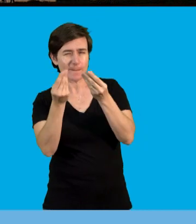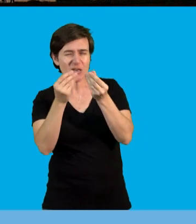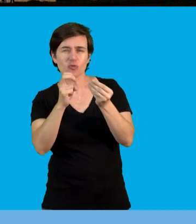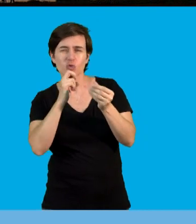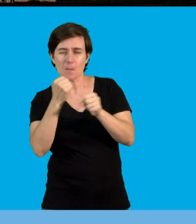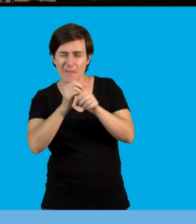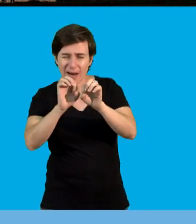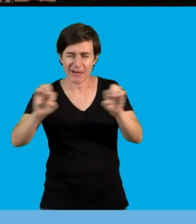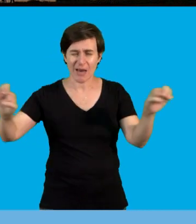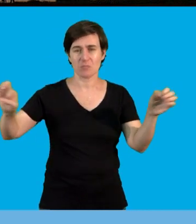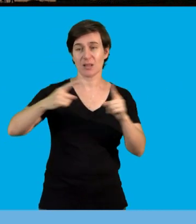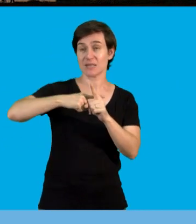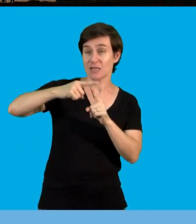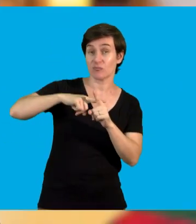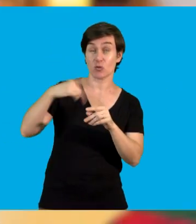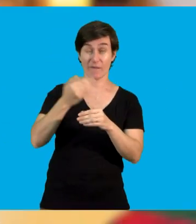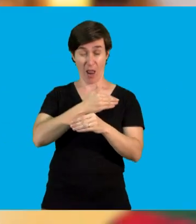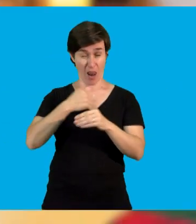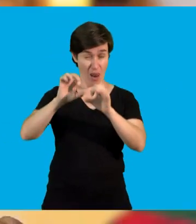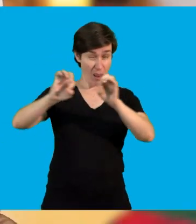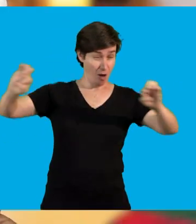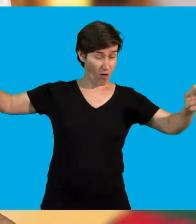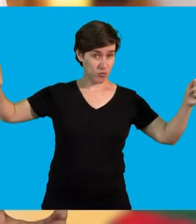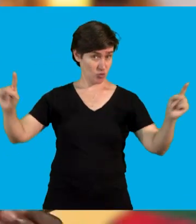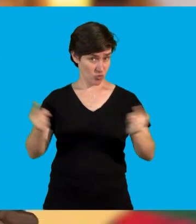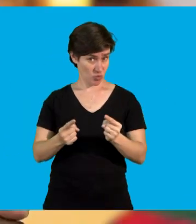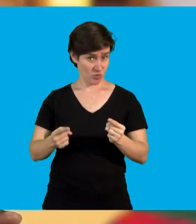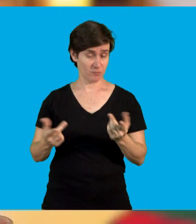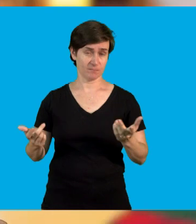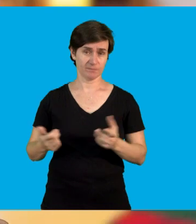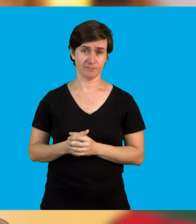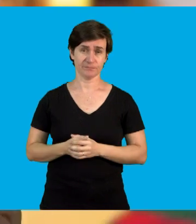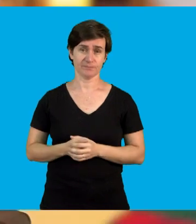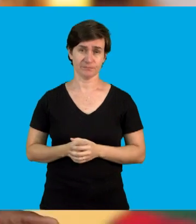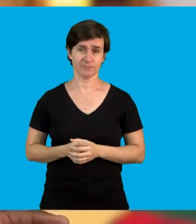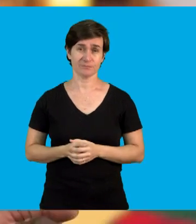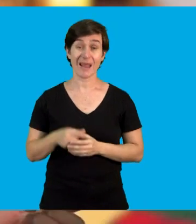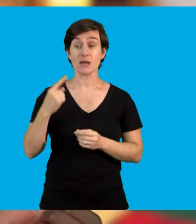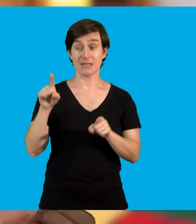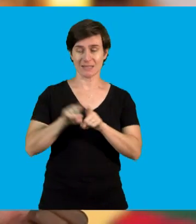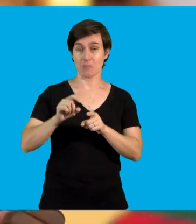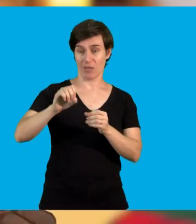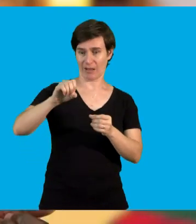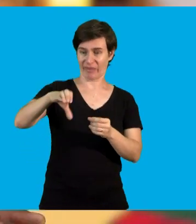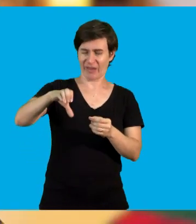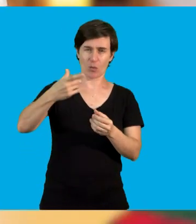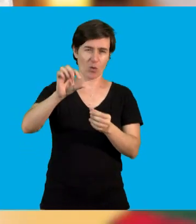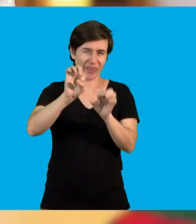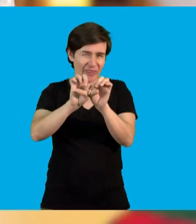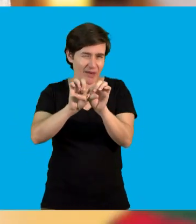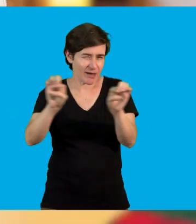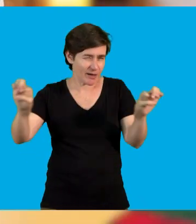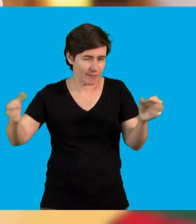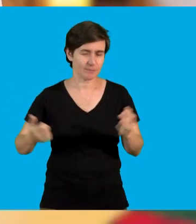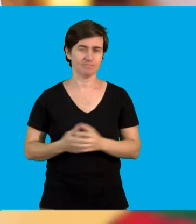the temperature, even the length of this particular material, in this case, the length of the cable, and the thickness of the cable. So